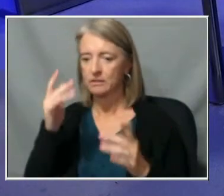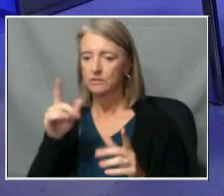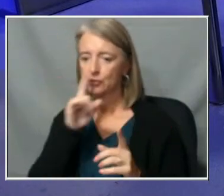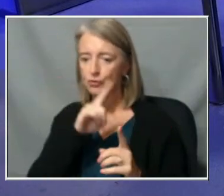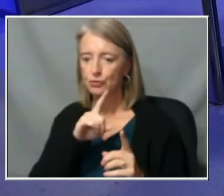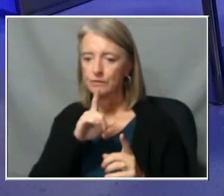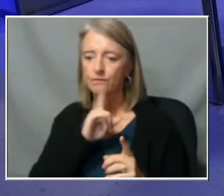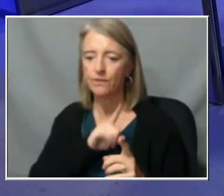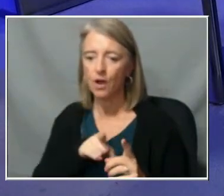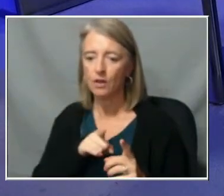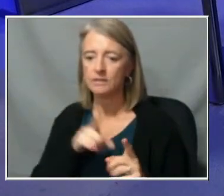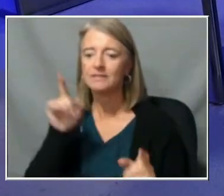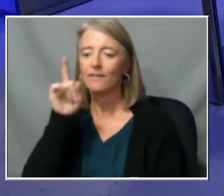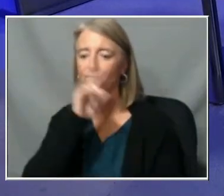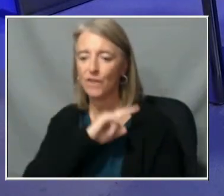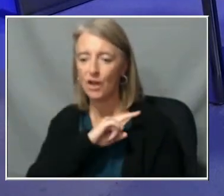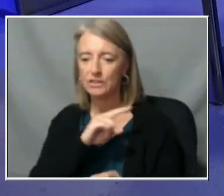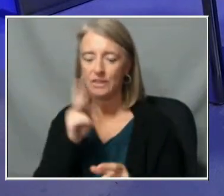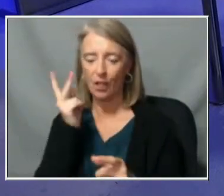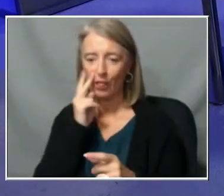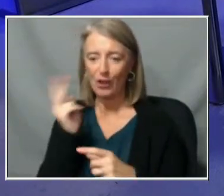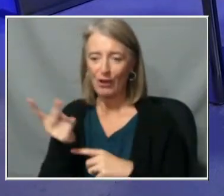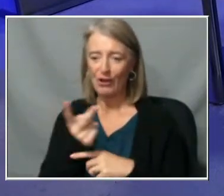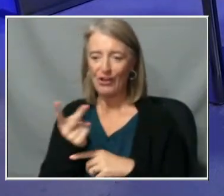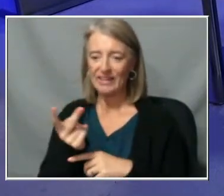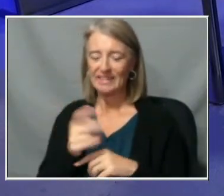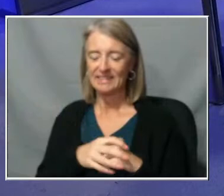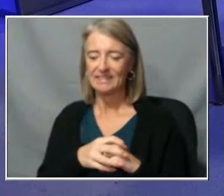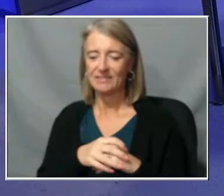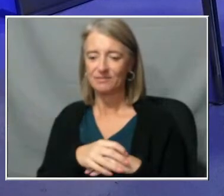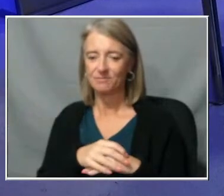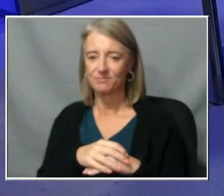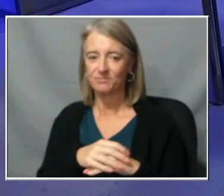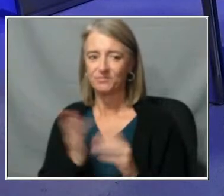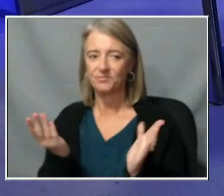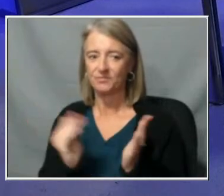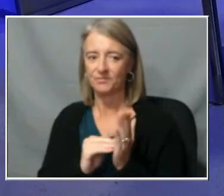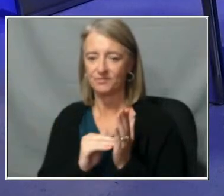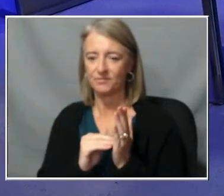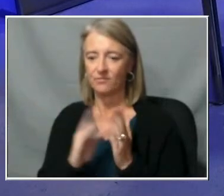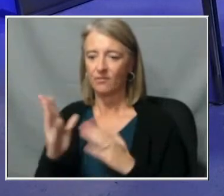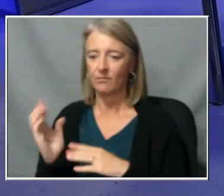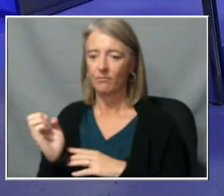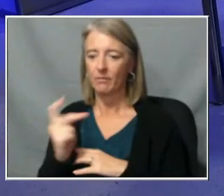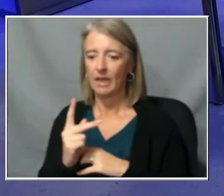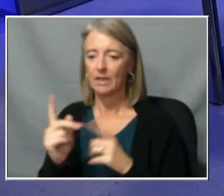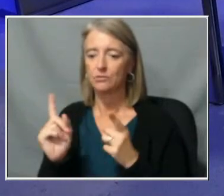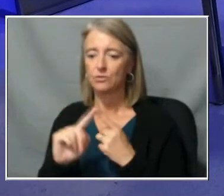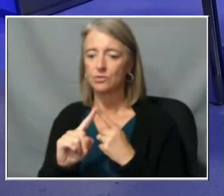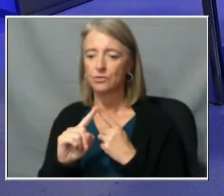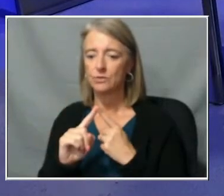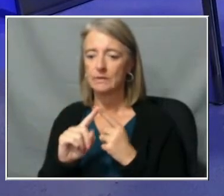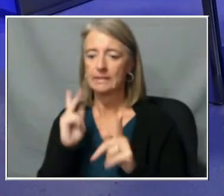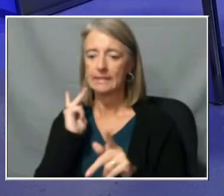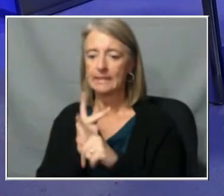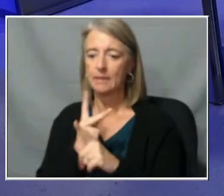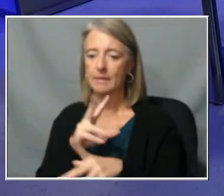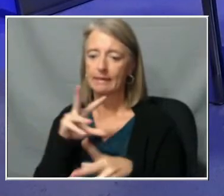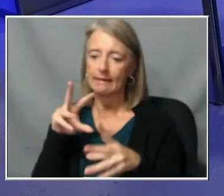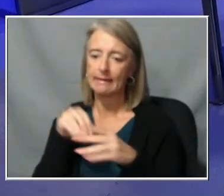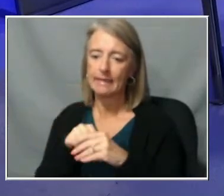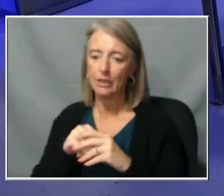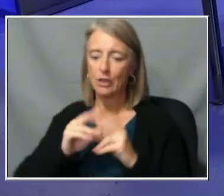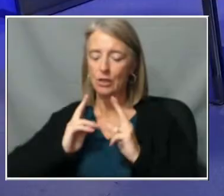Good. Looky here. Right? Again, I think it all comes back to keeping engaged. Humans